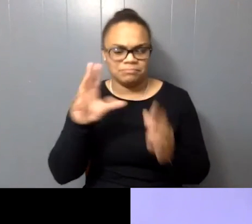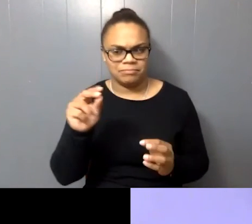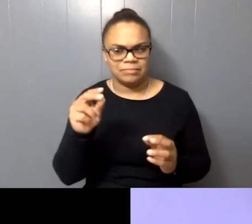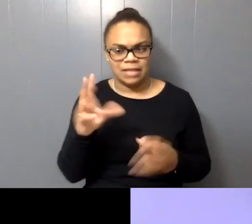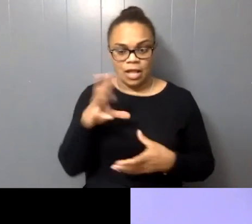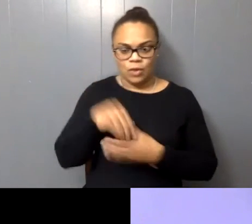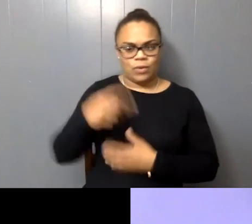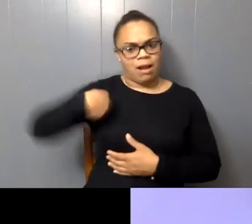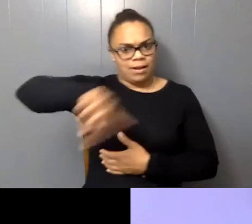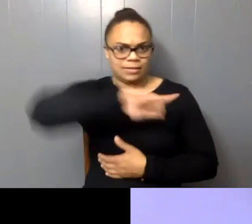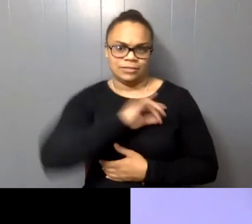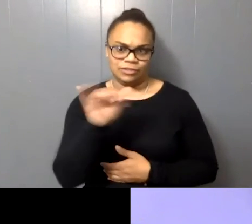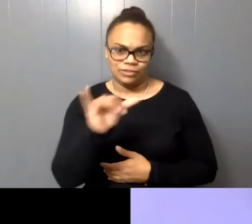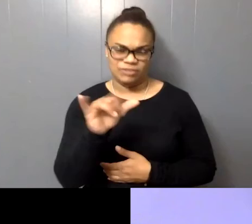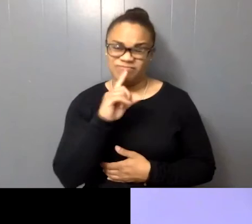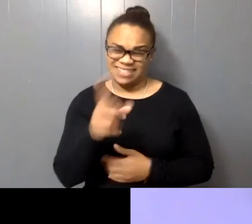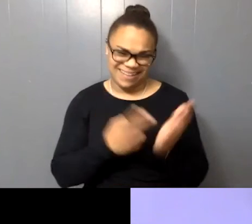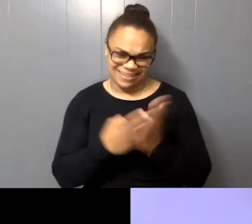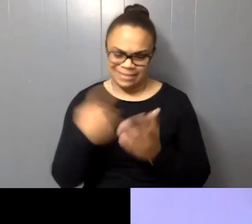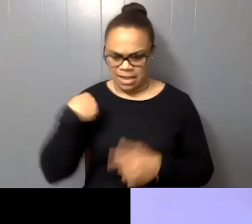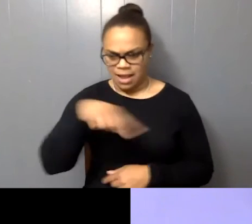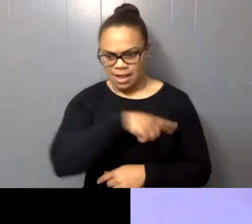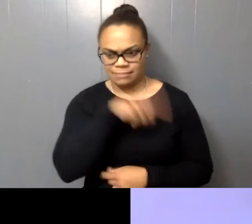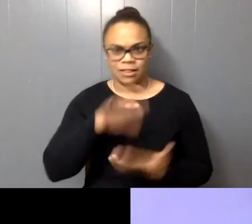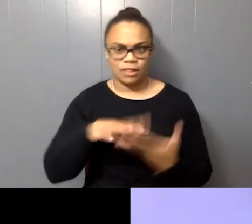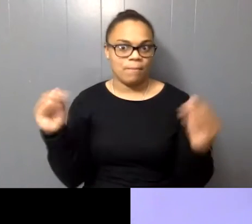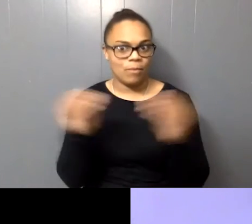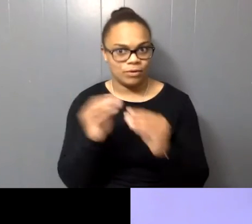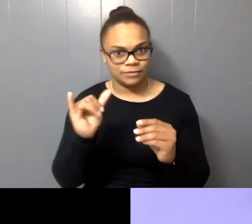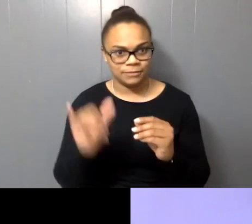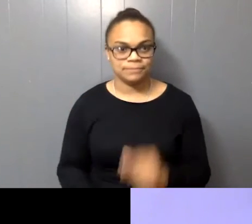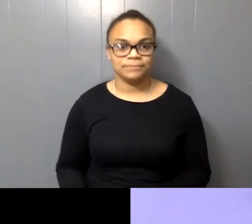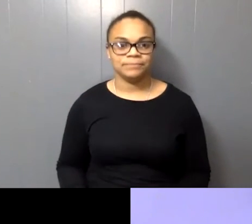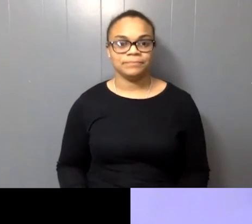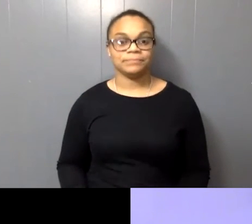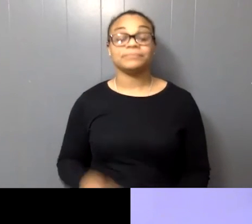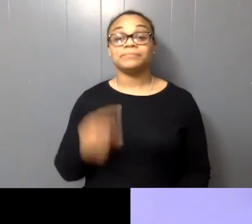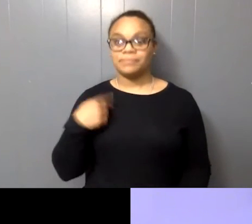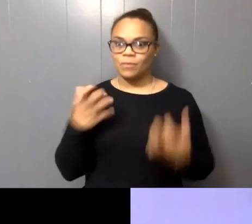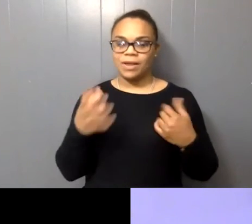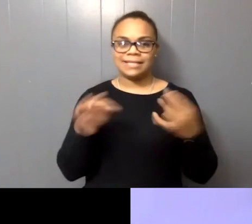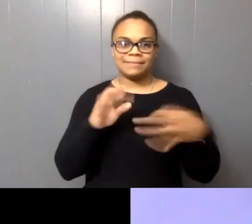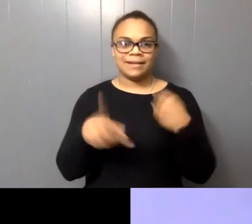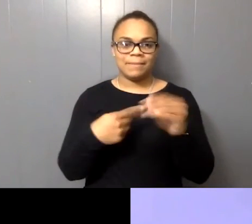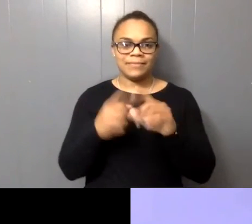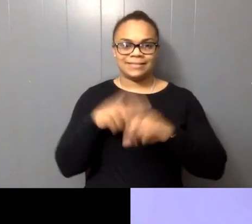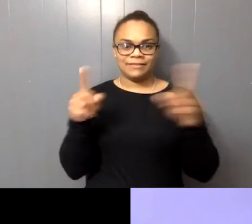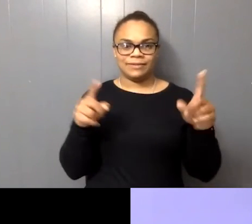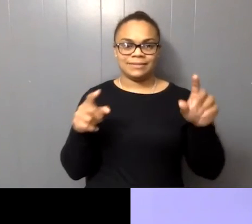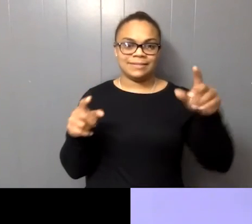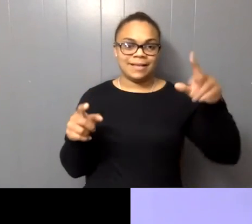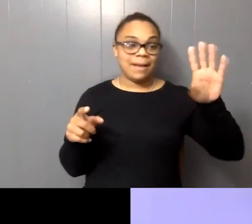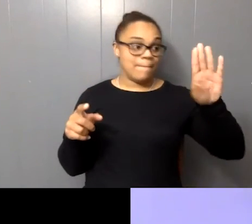But I wanted to say something about the difference between pansexual and bisexual. From what I understand,